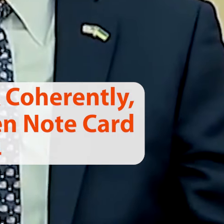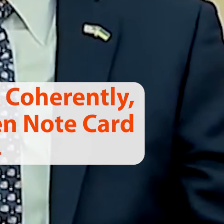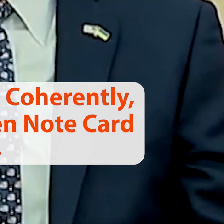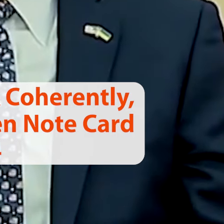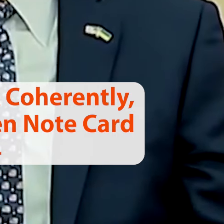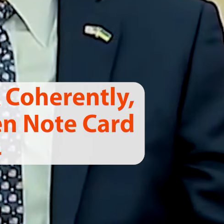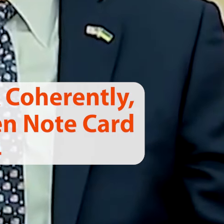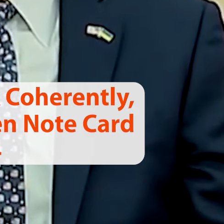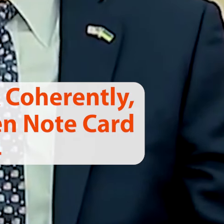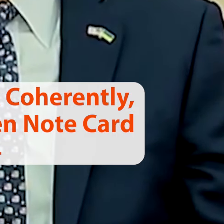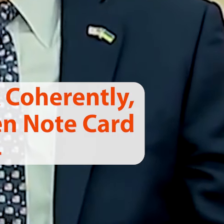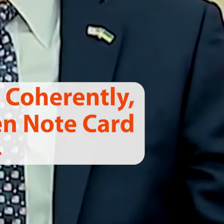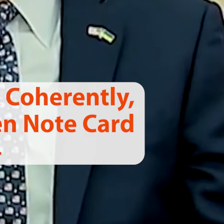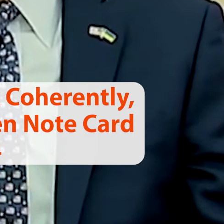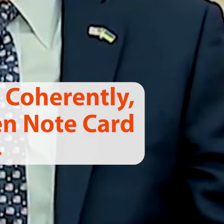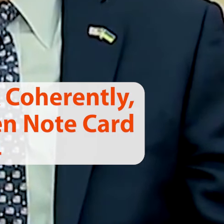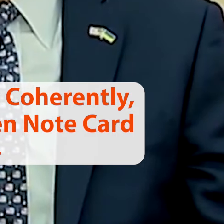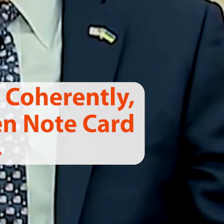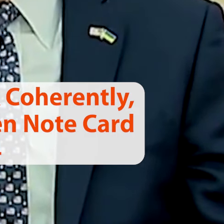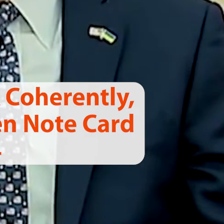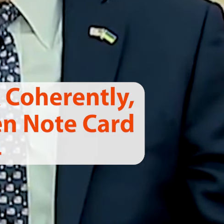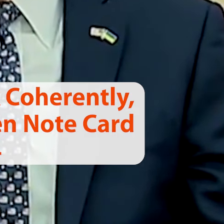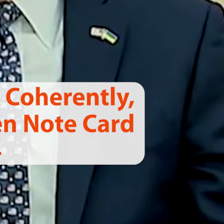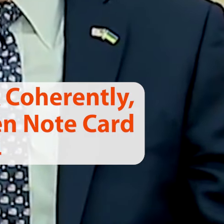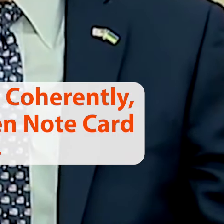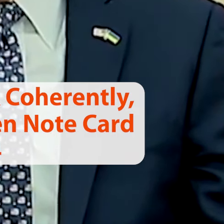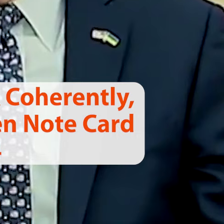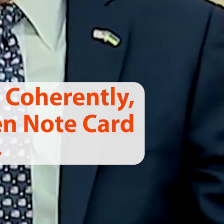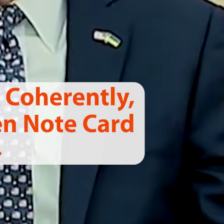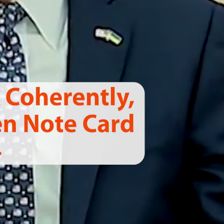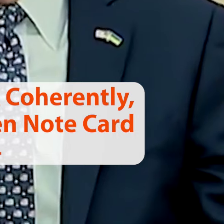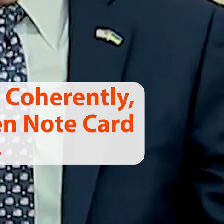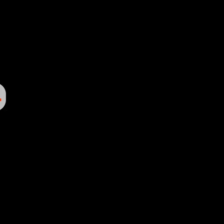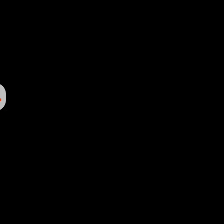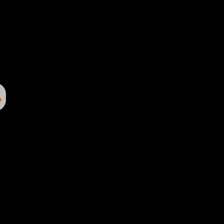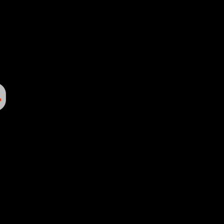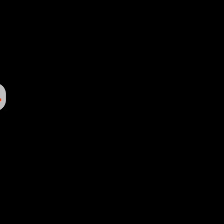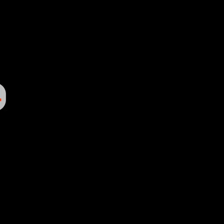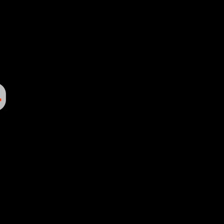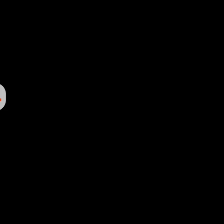we need to, in terms of supplemental, we need to deal with the Israeli portion.